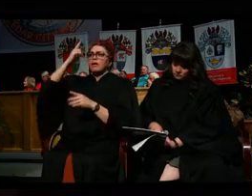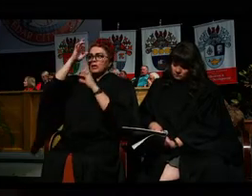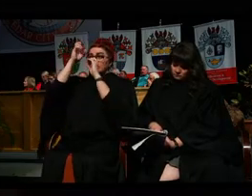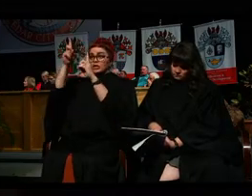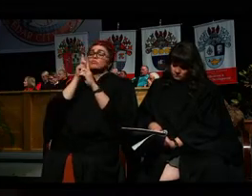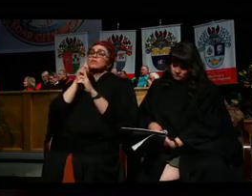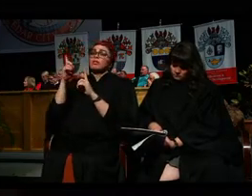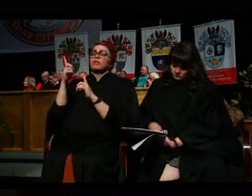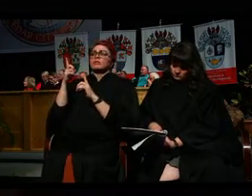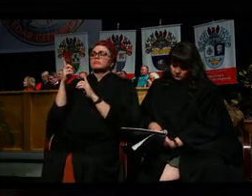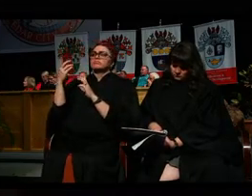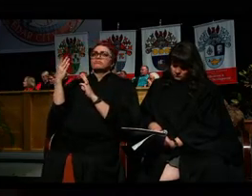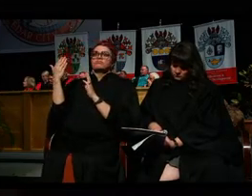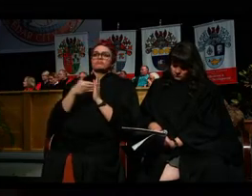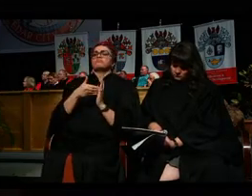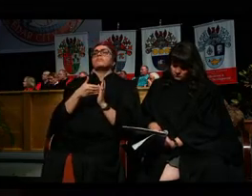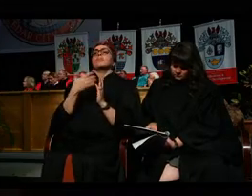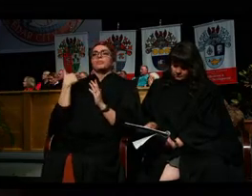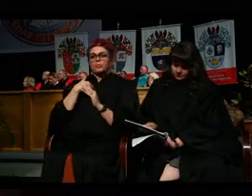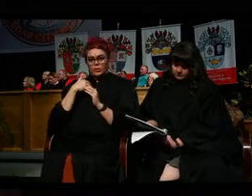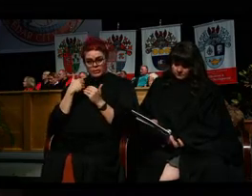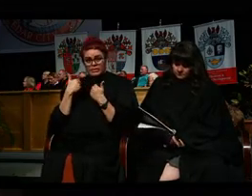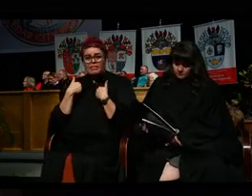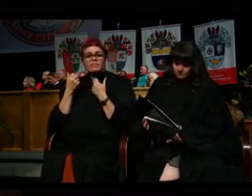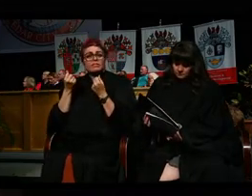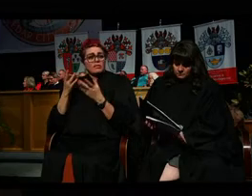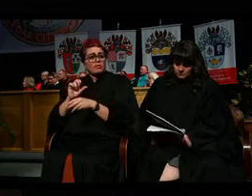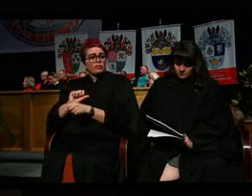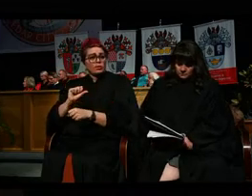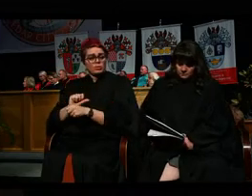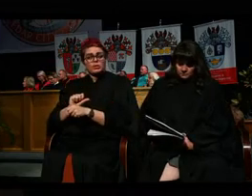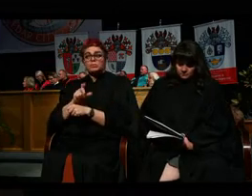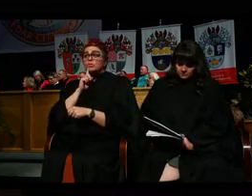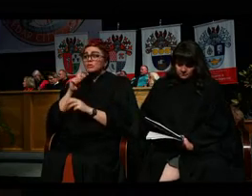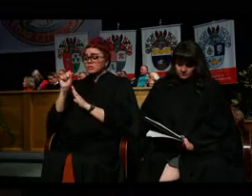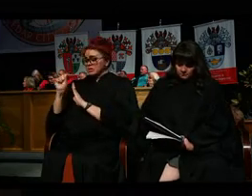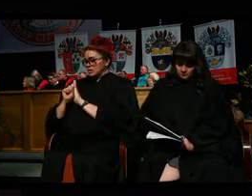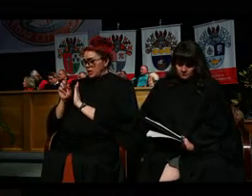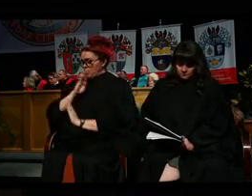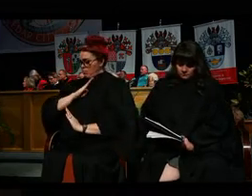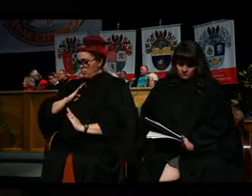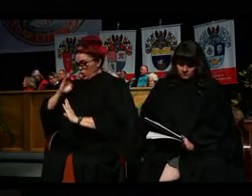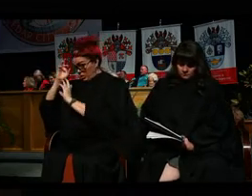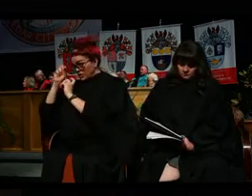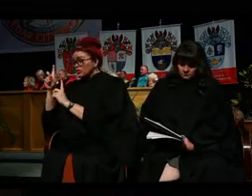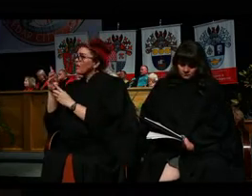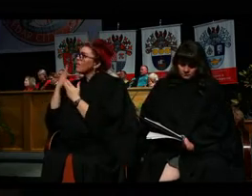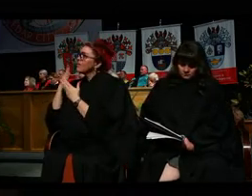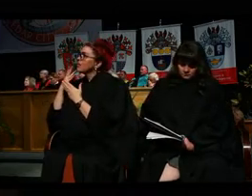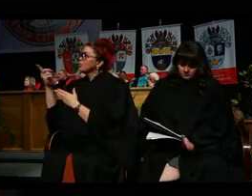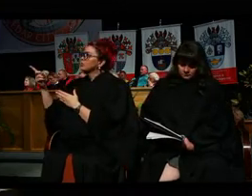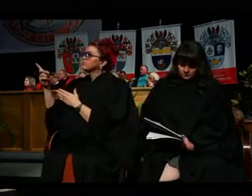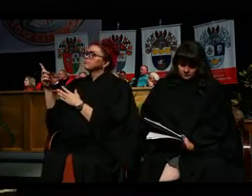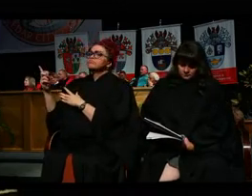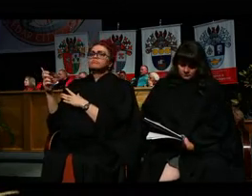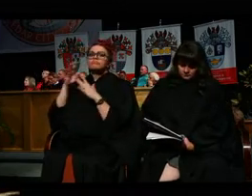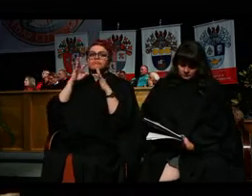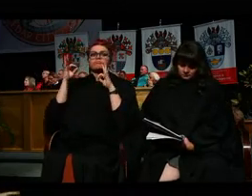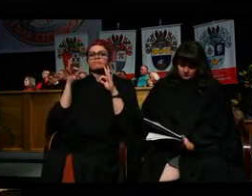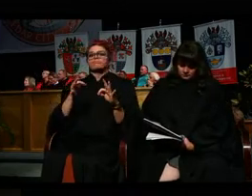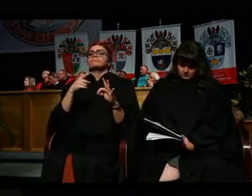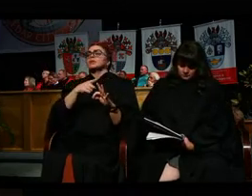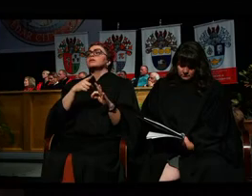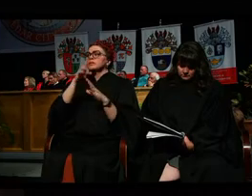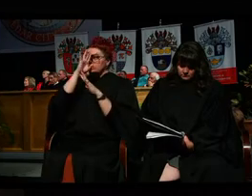we've got a lot of work to do. And to the State Board of Education, thank you for the wisdom of appointing